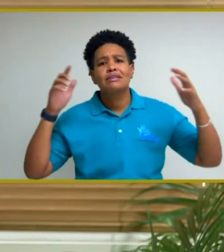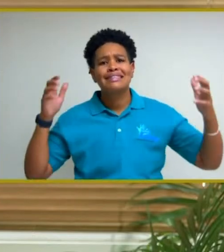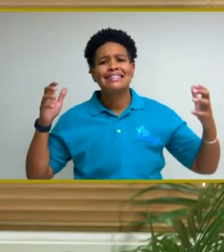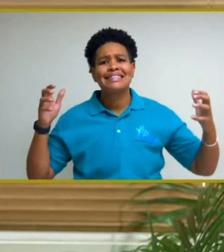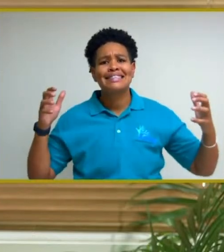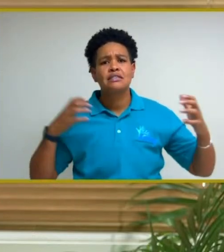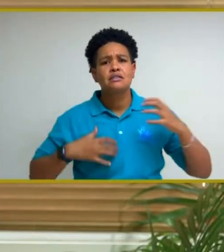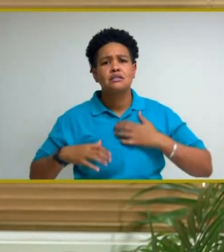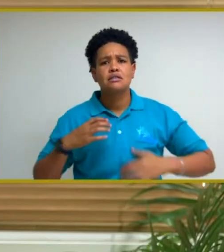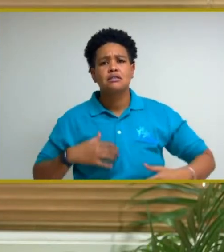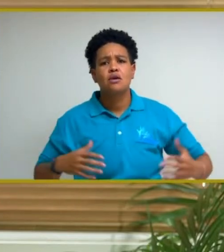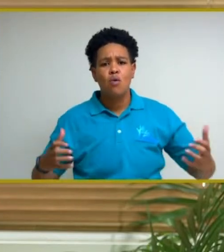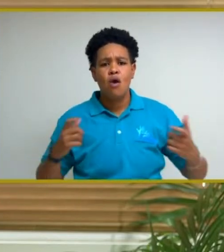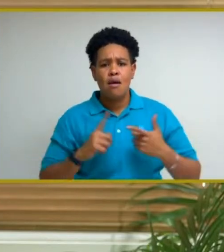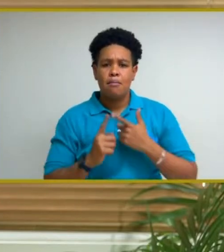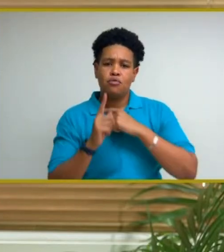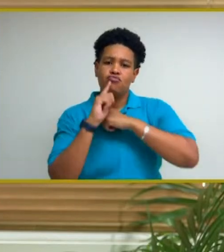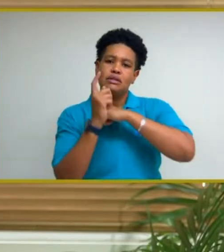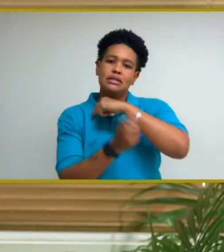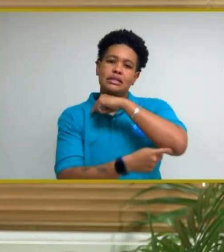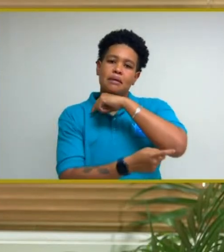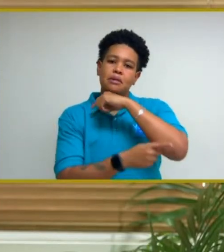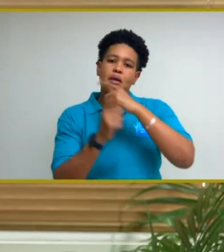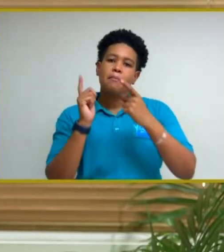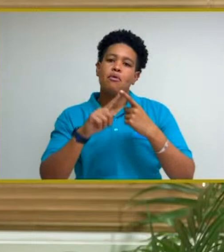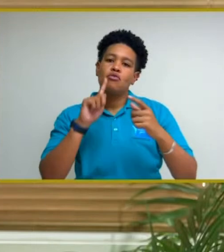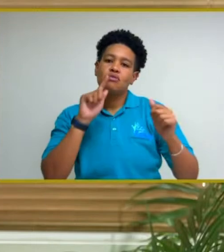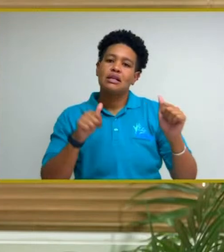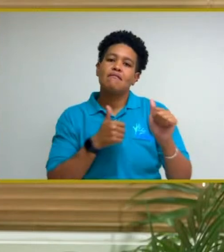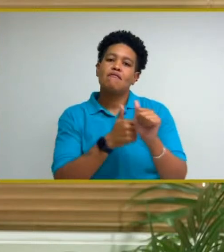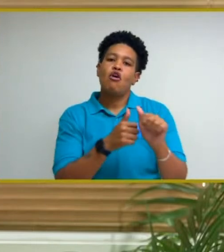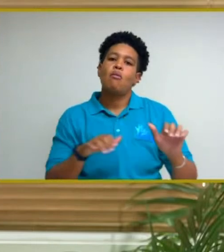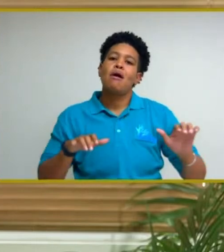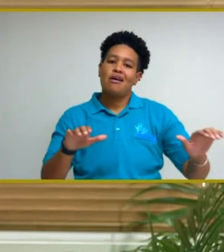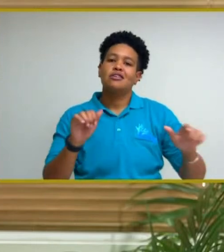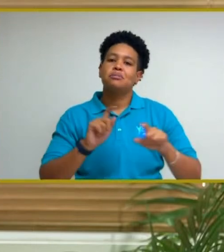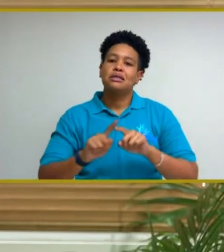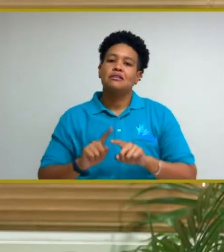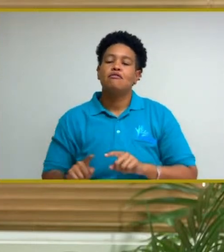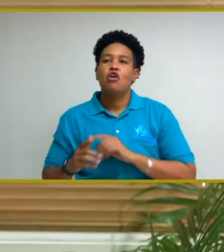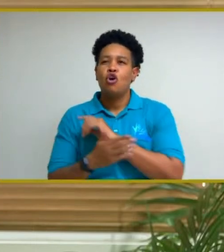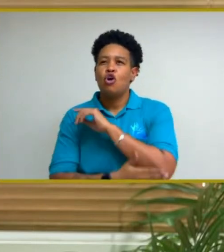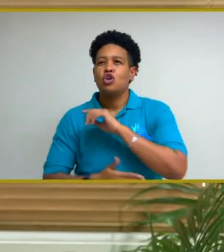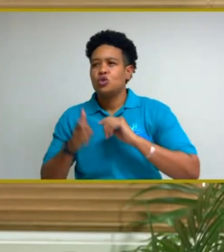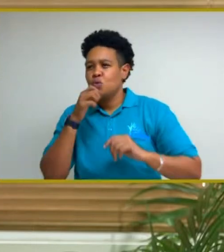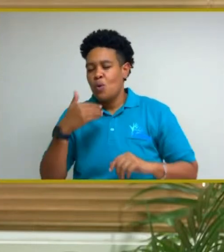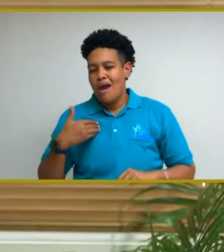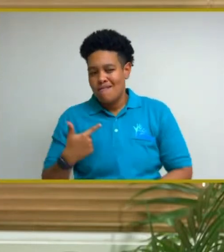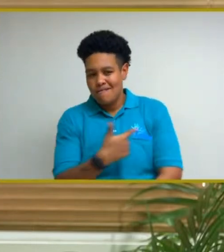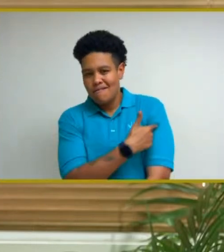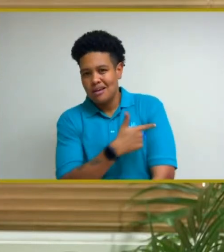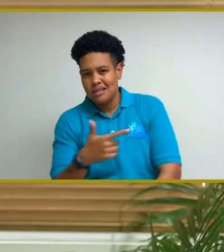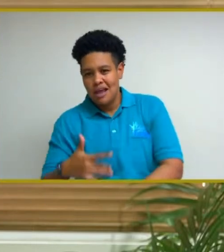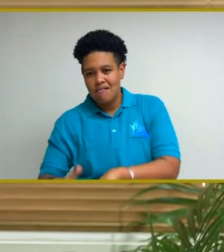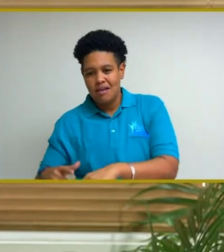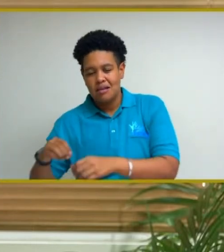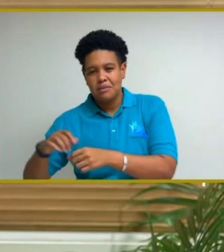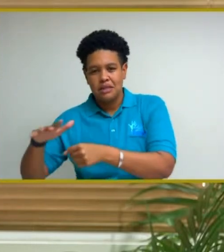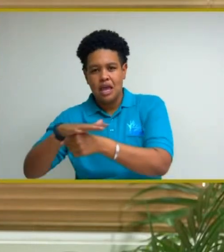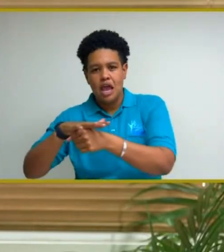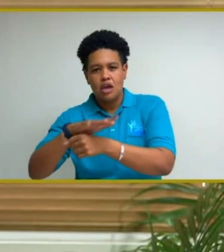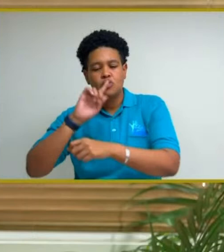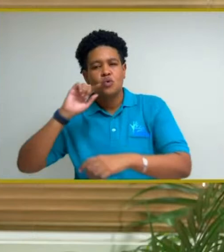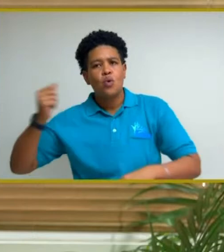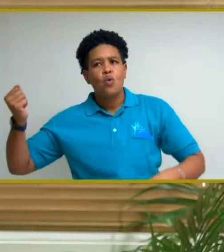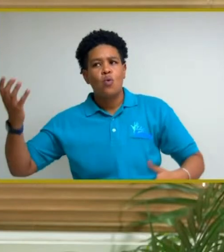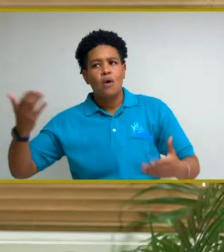and the temptation and indeed the follow-up action by countries that have the vaccines in their jurisdiction to hold on to what